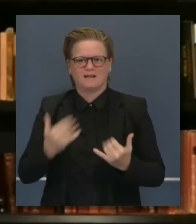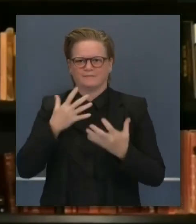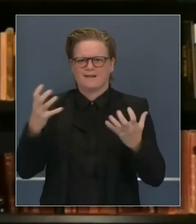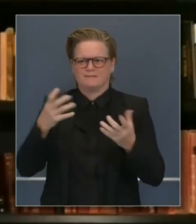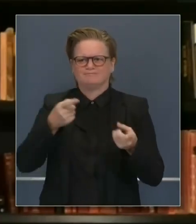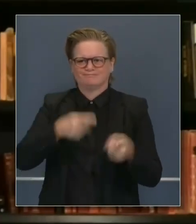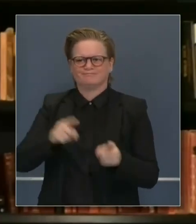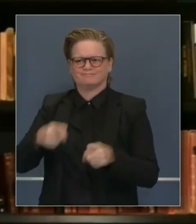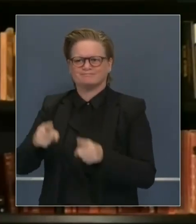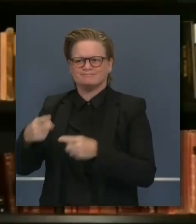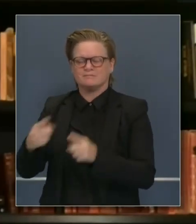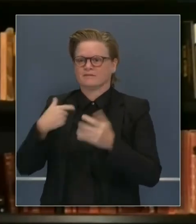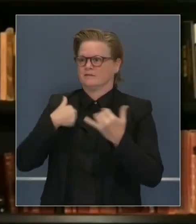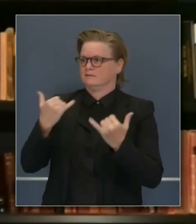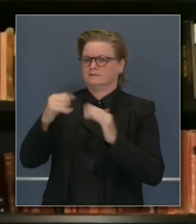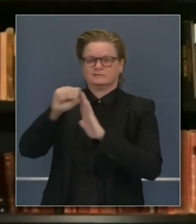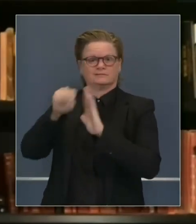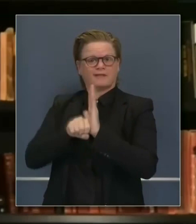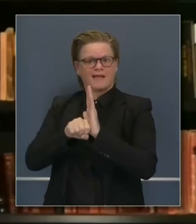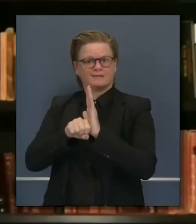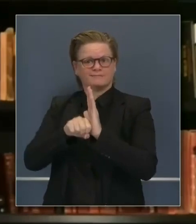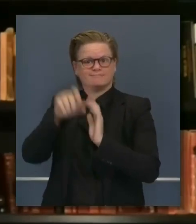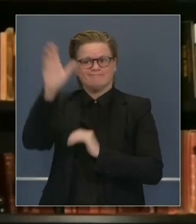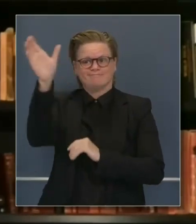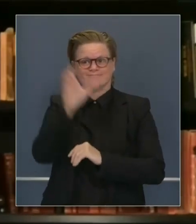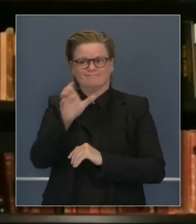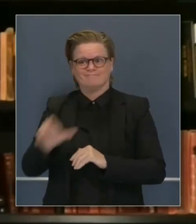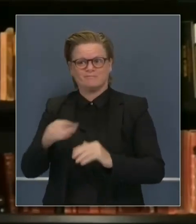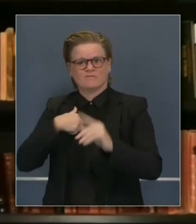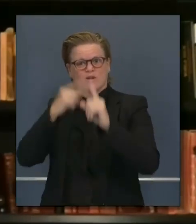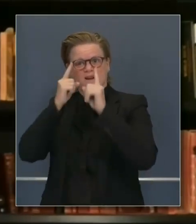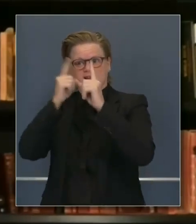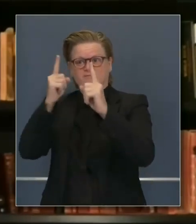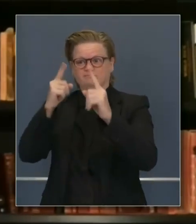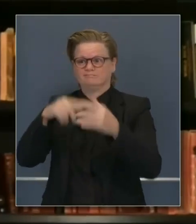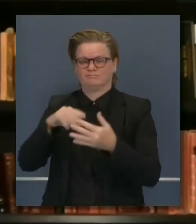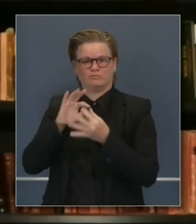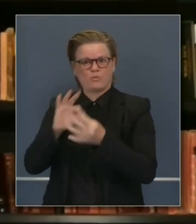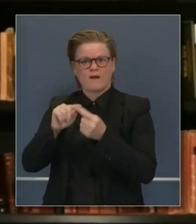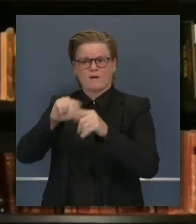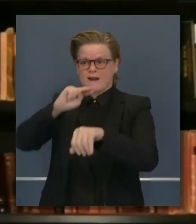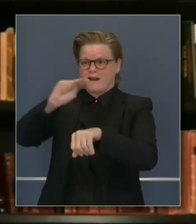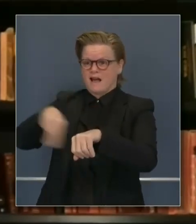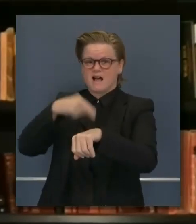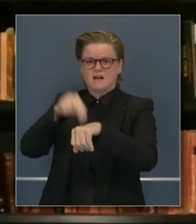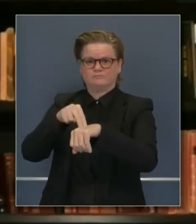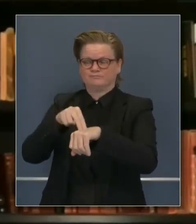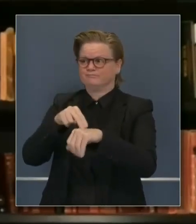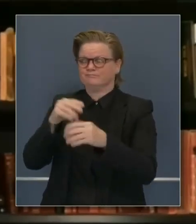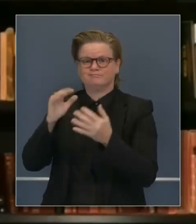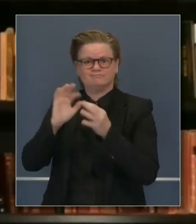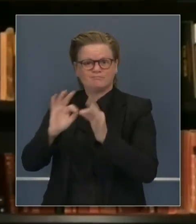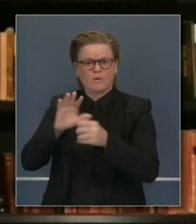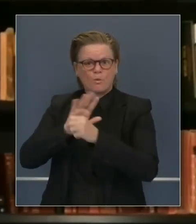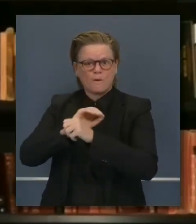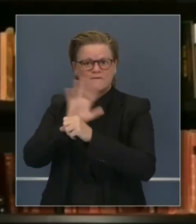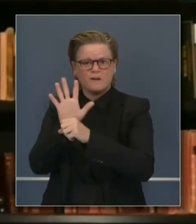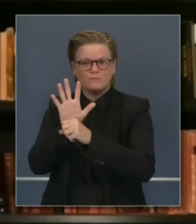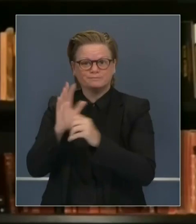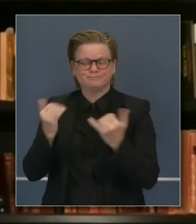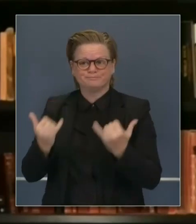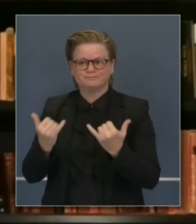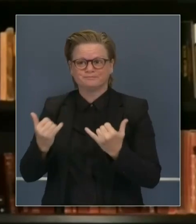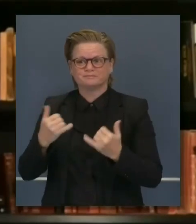we're going as a nation as it relates to this pandemic. We'll start, as is familiar, with case numbers that we're